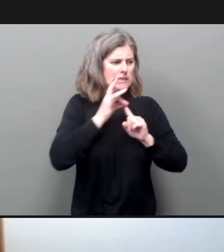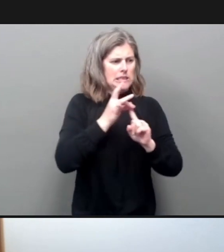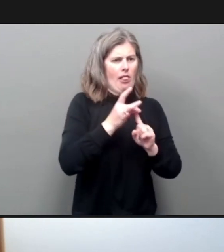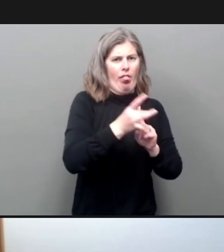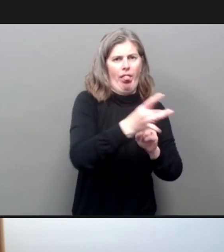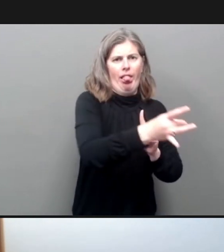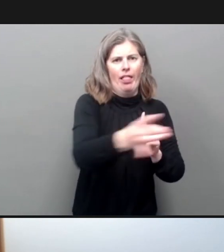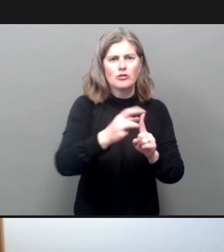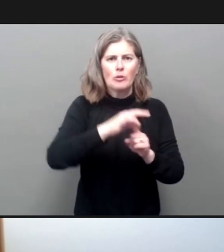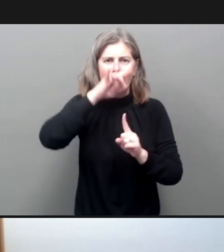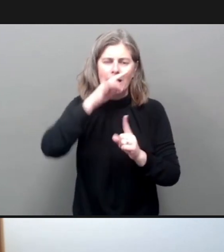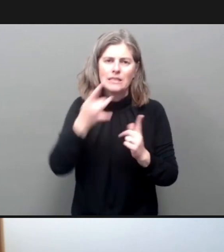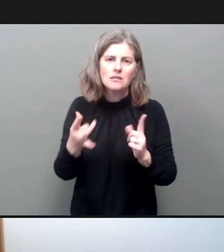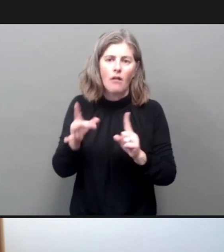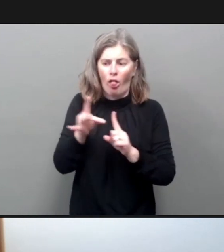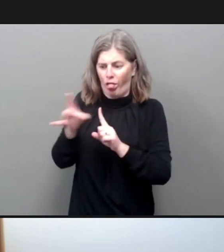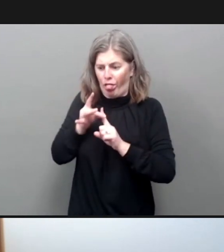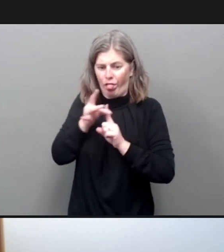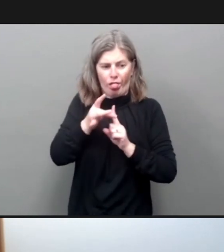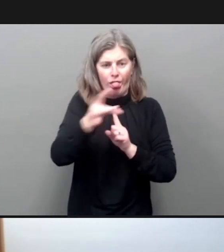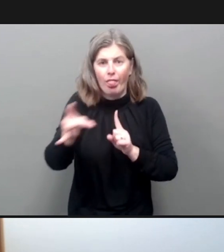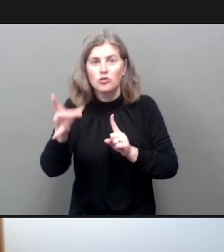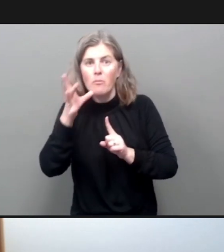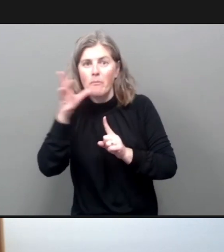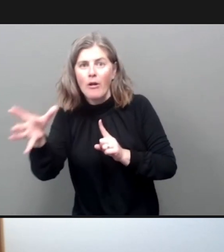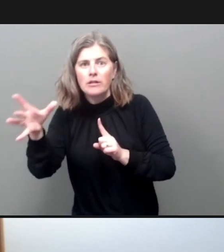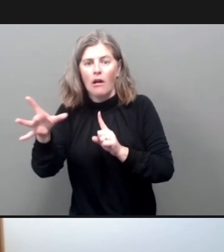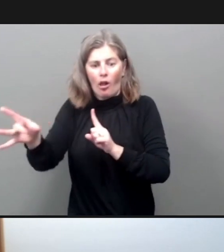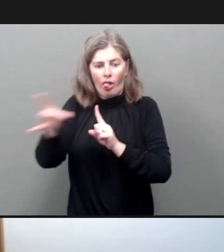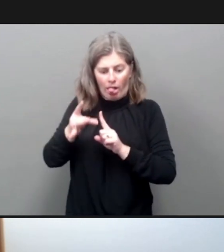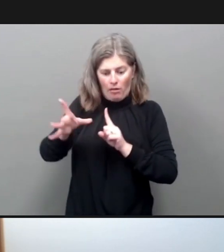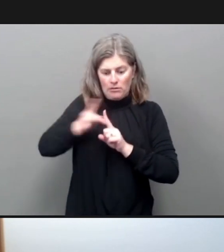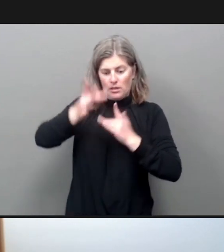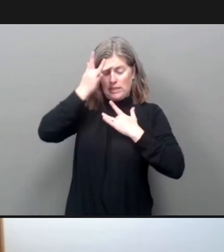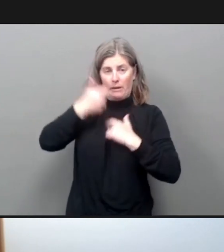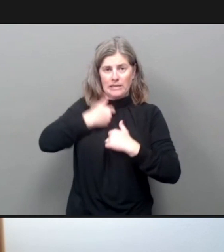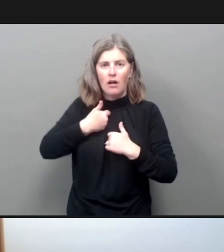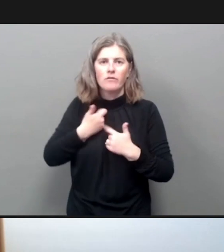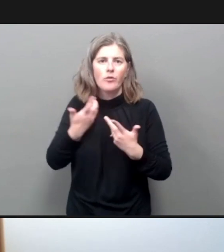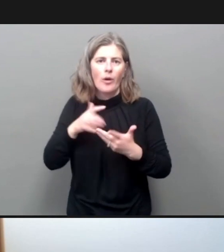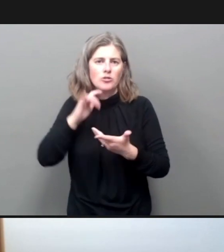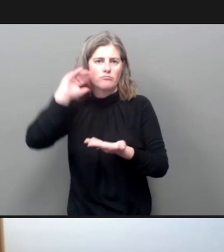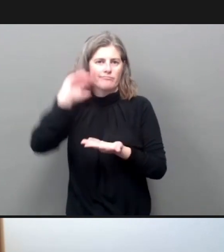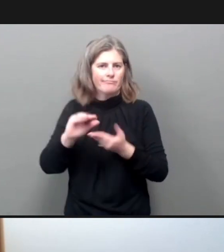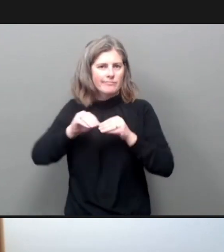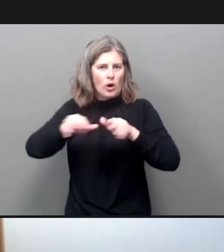their kids, their parents, or even getting it themselves. Thanks.